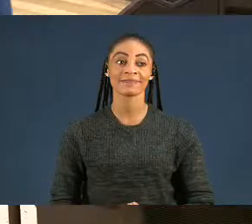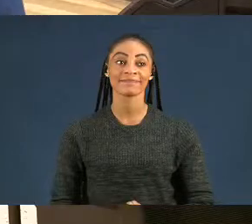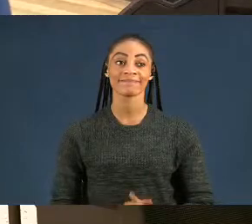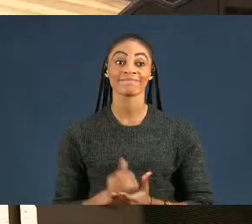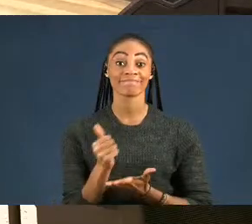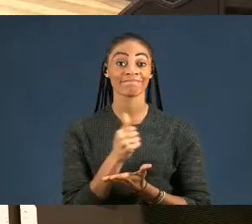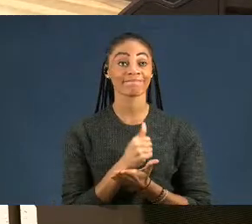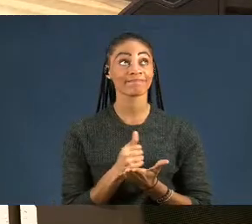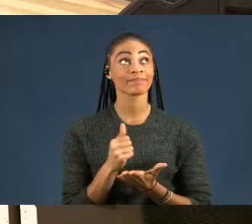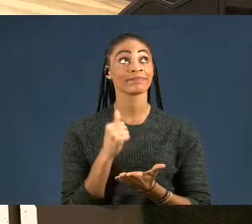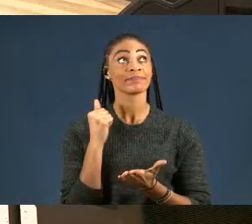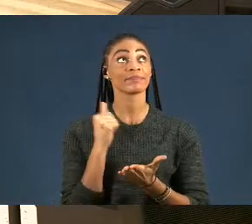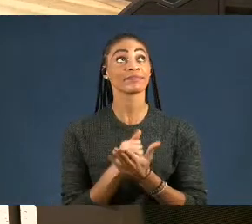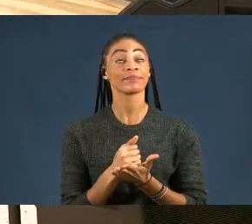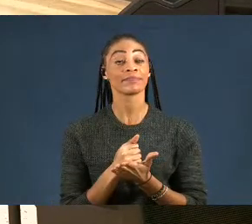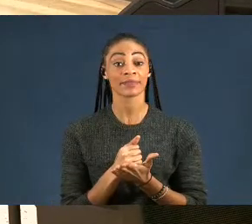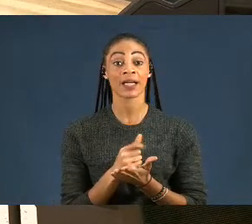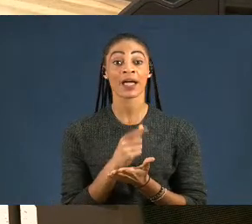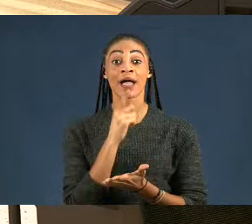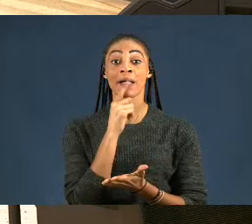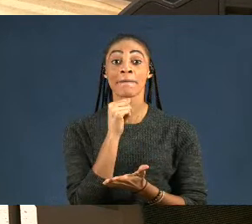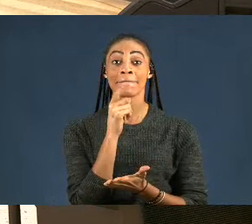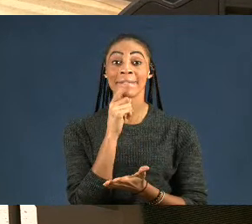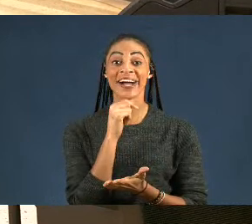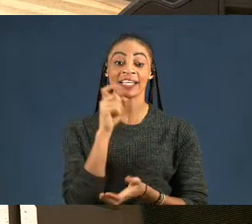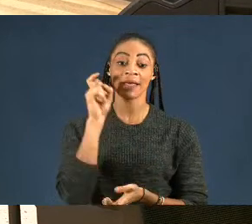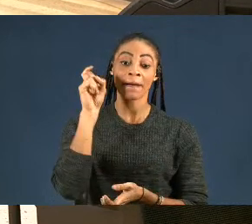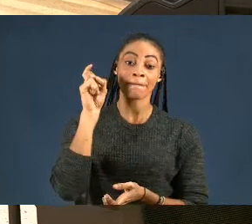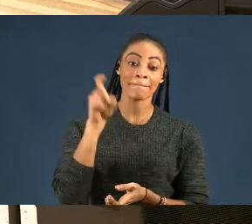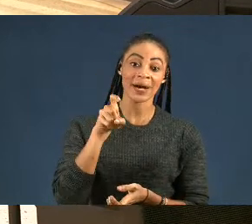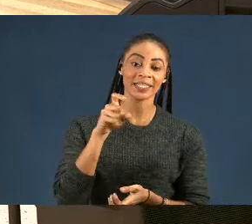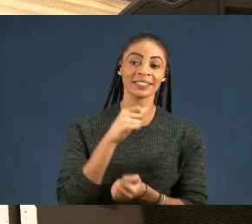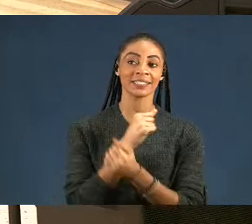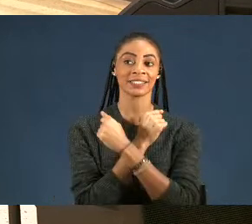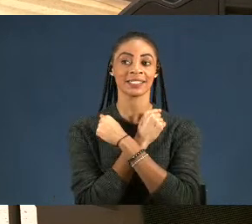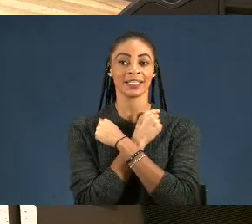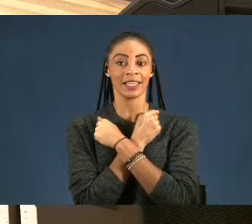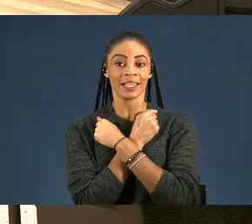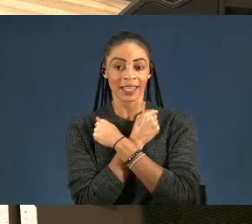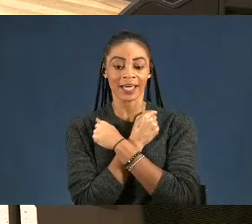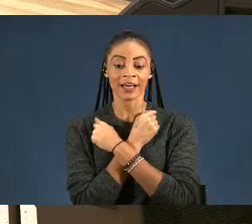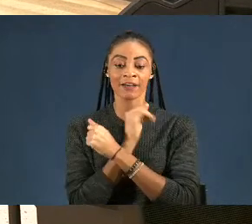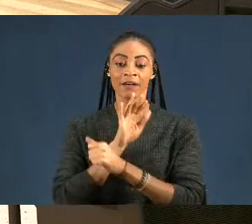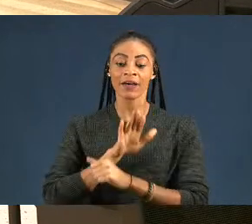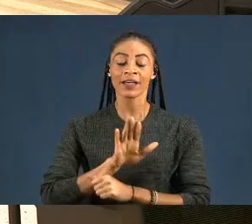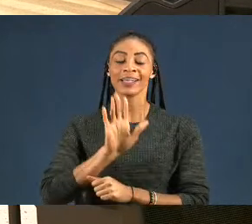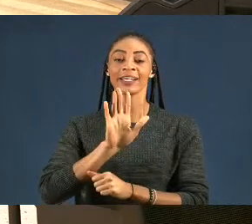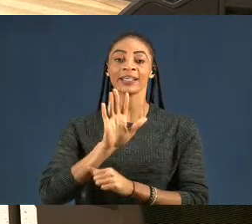Amen? So the man is to love his family.